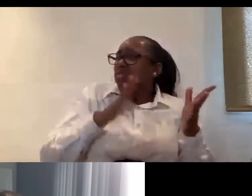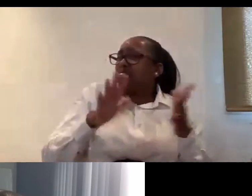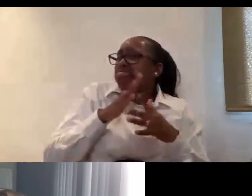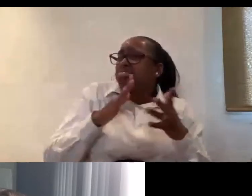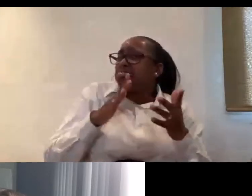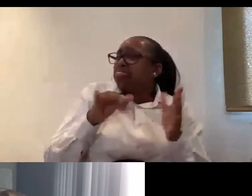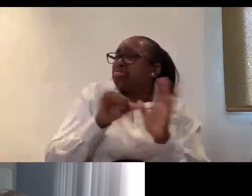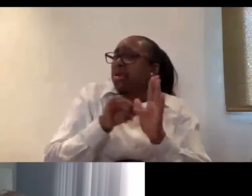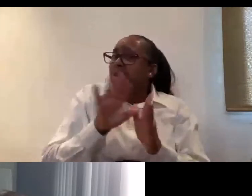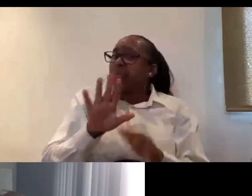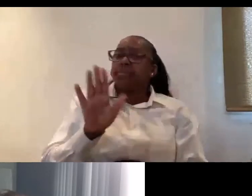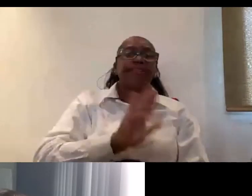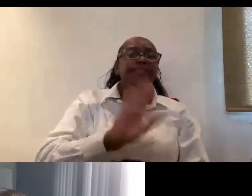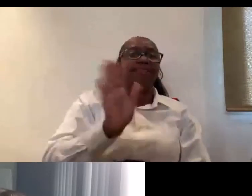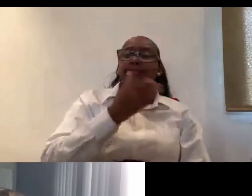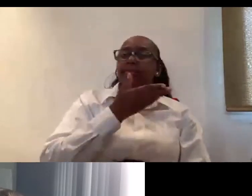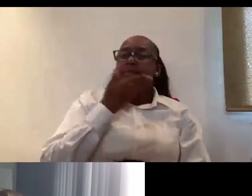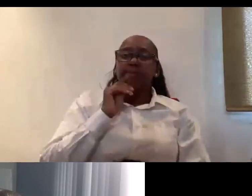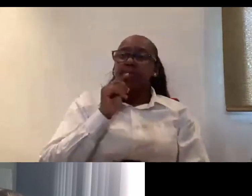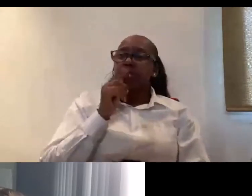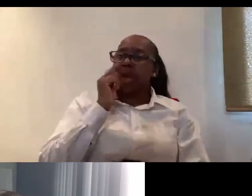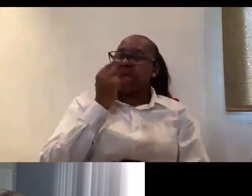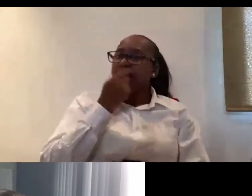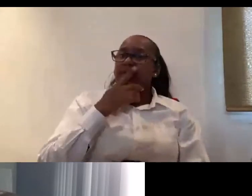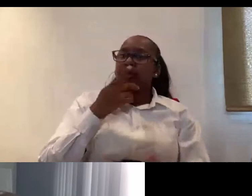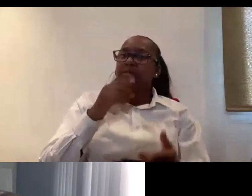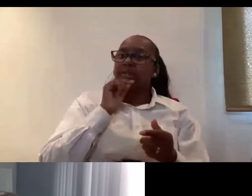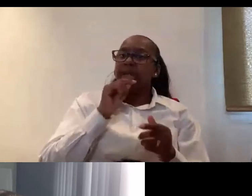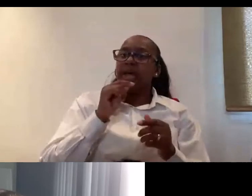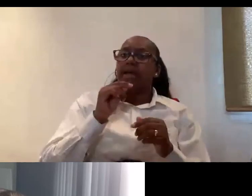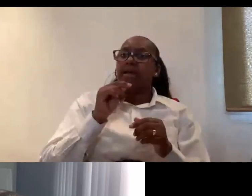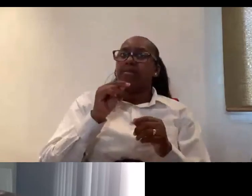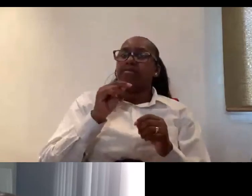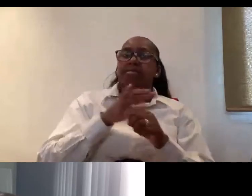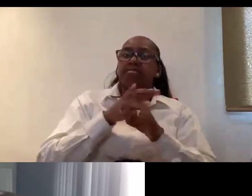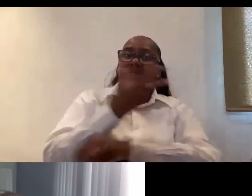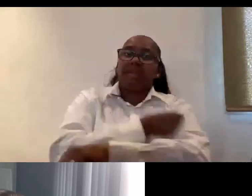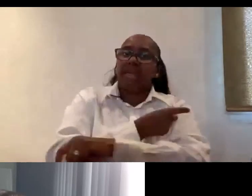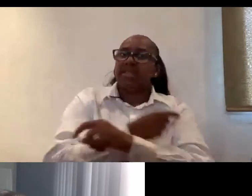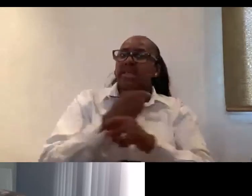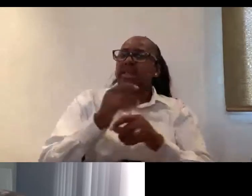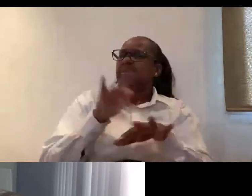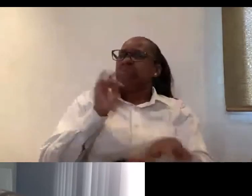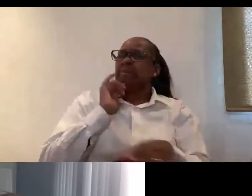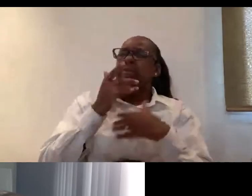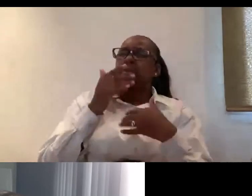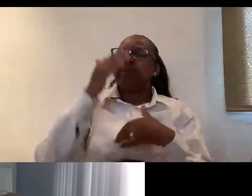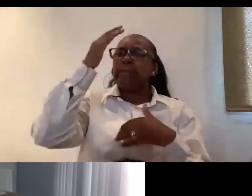So there's no evidence that vaccination negatively impacts on anybody's mental health at